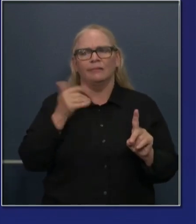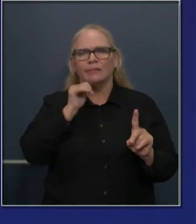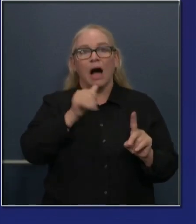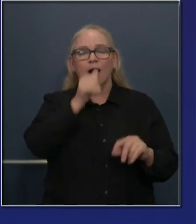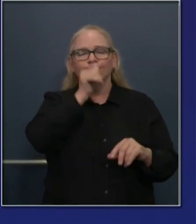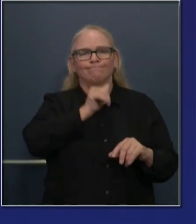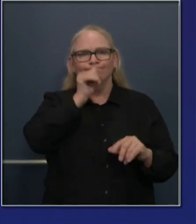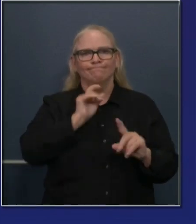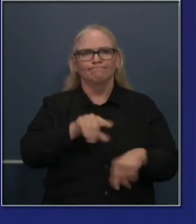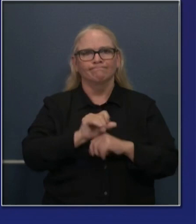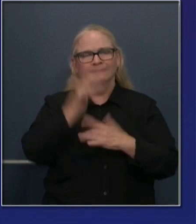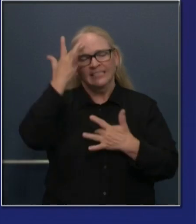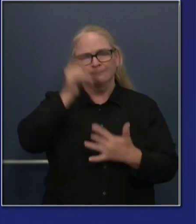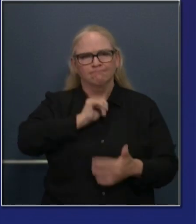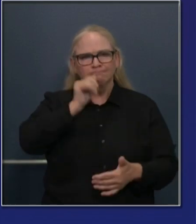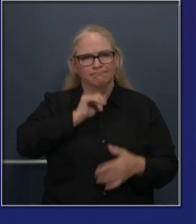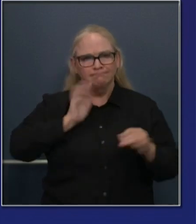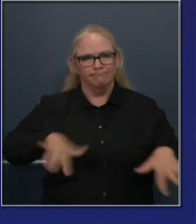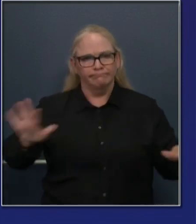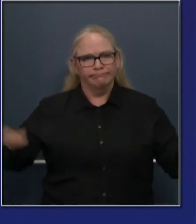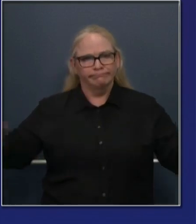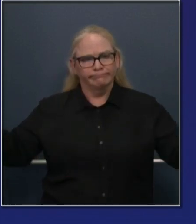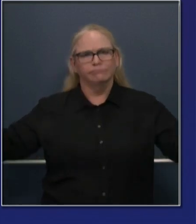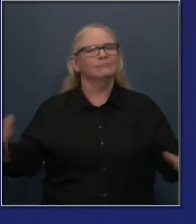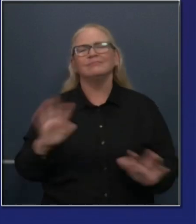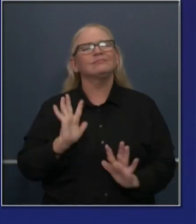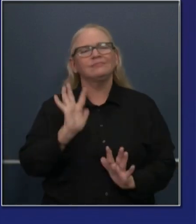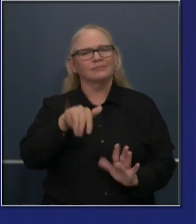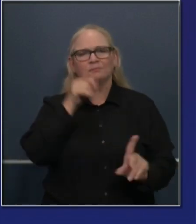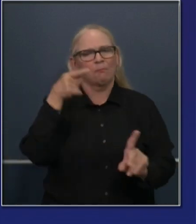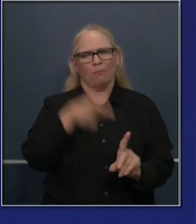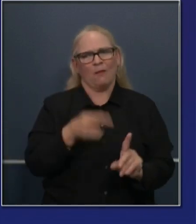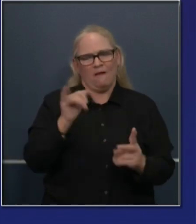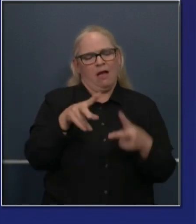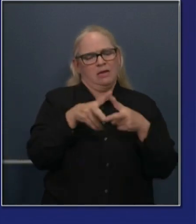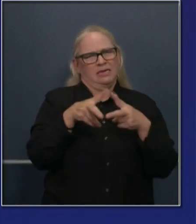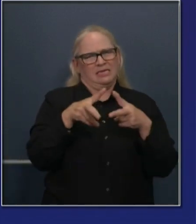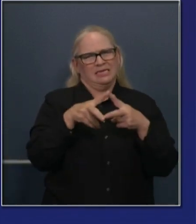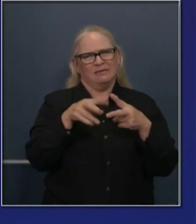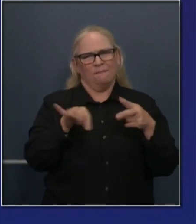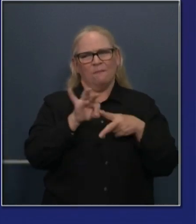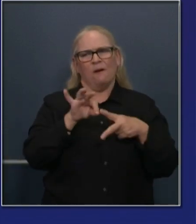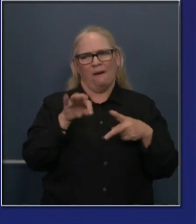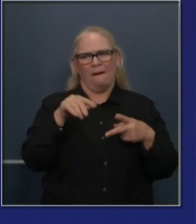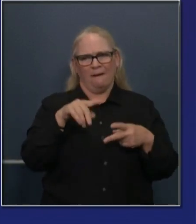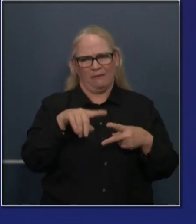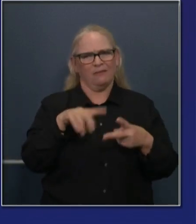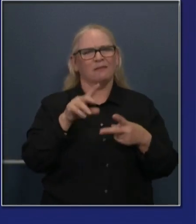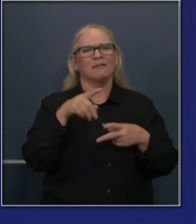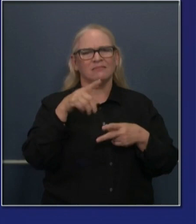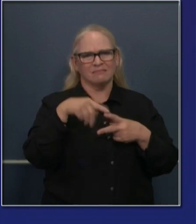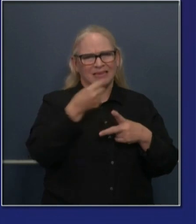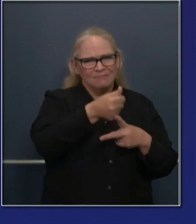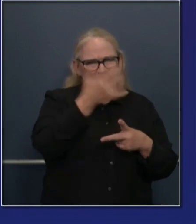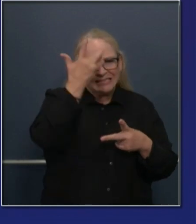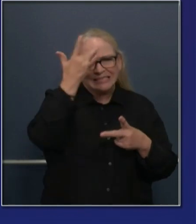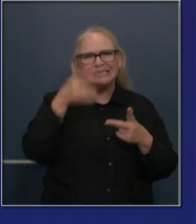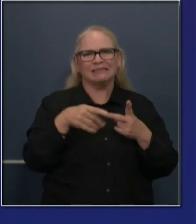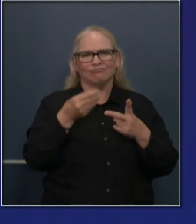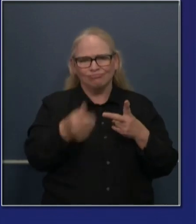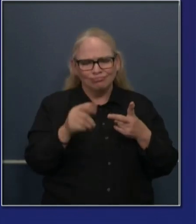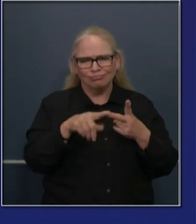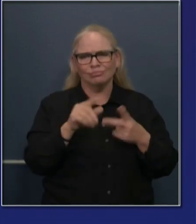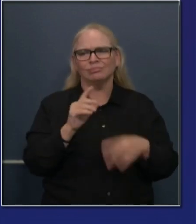consumers, the public generally. So these are critical in terms of protections for our economic vibrancy,